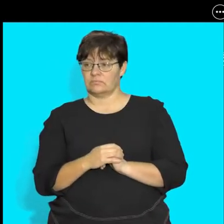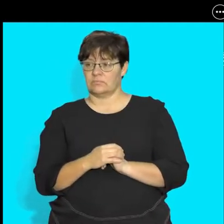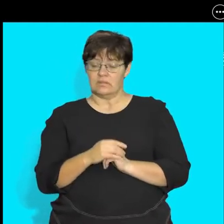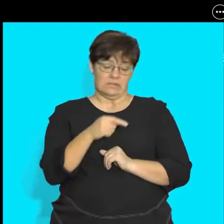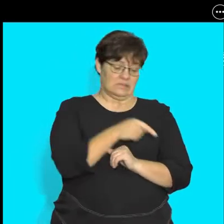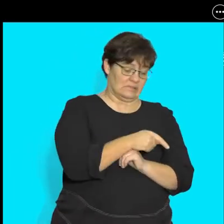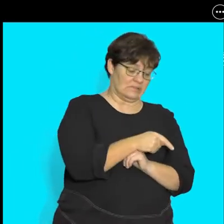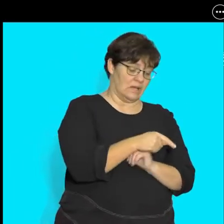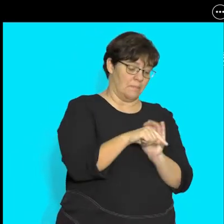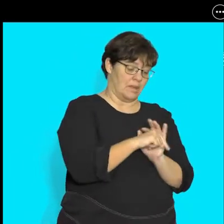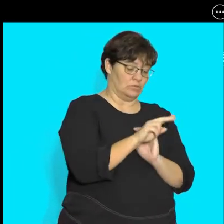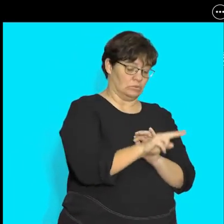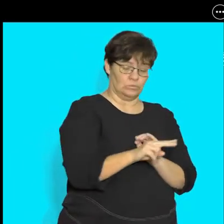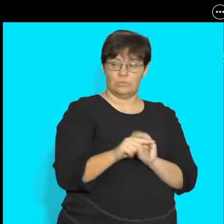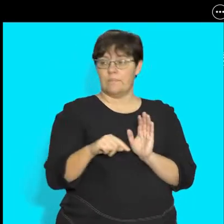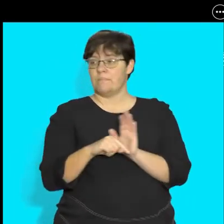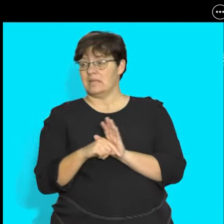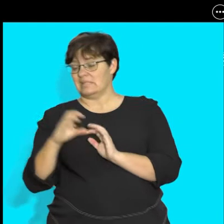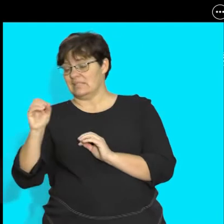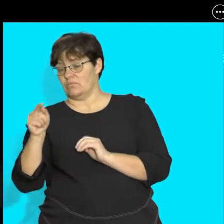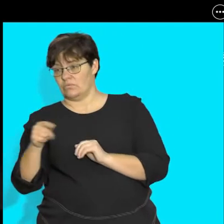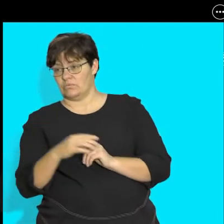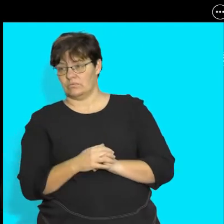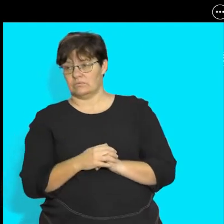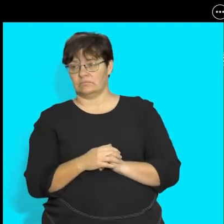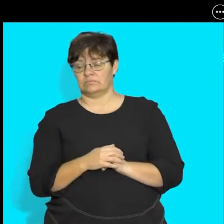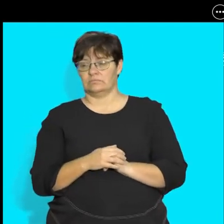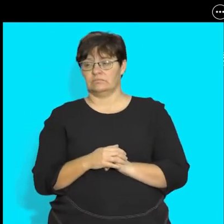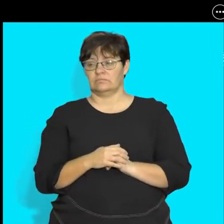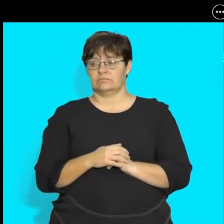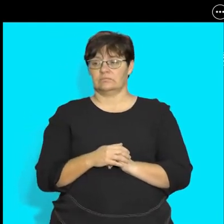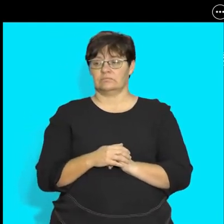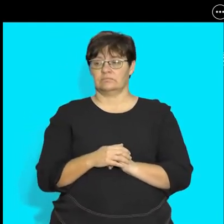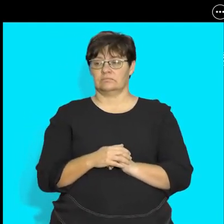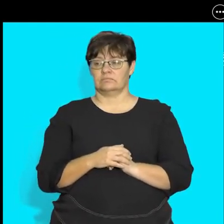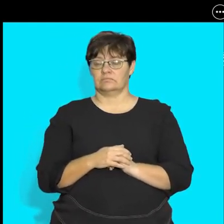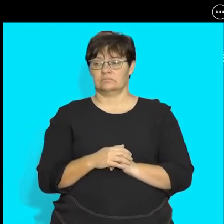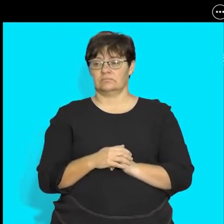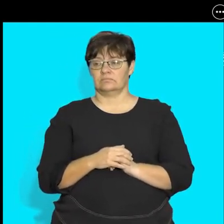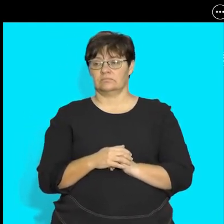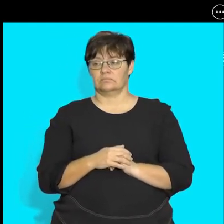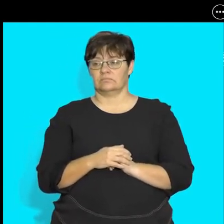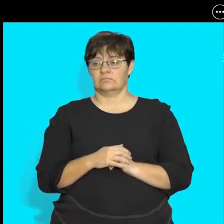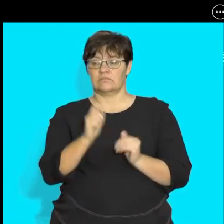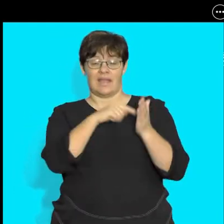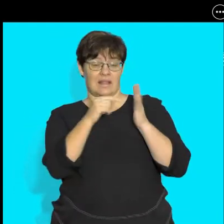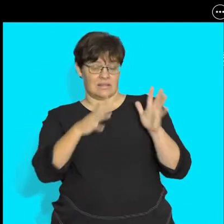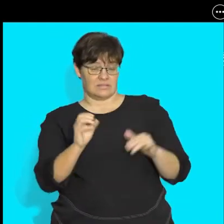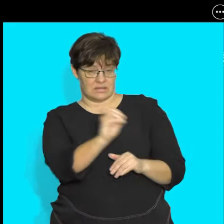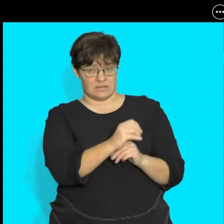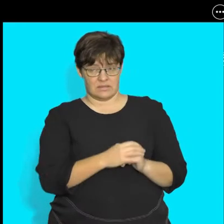going to go that x value minus this x value, minus 2 minus 0. I'm going to put that into